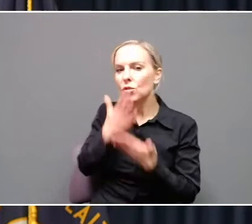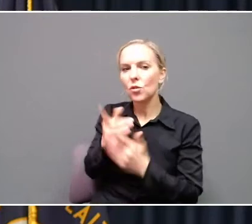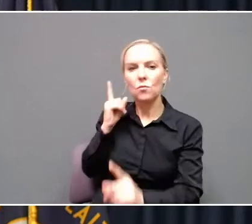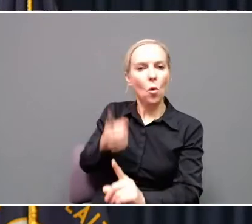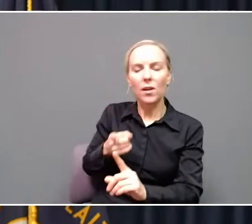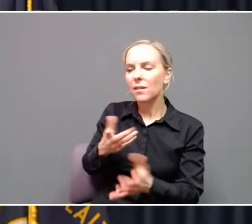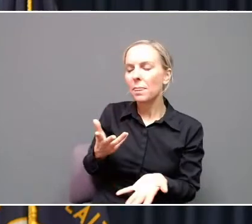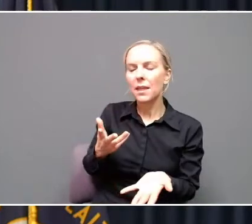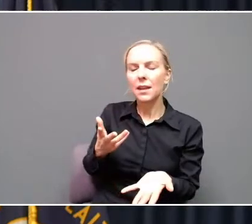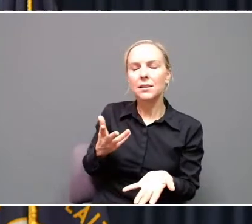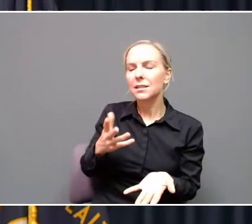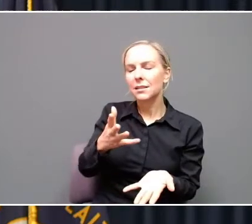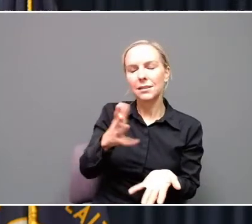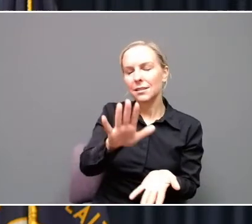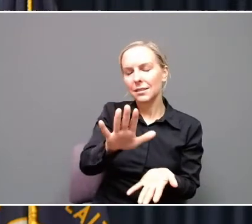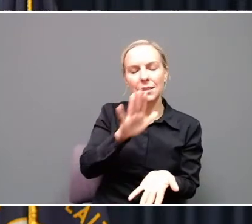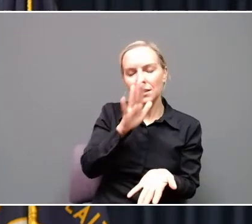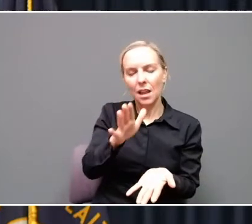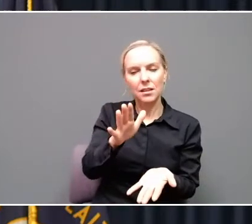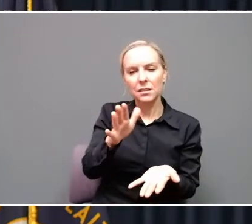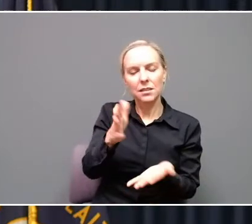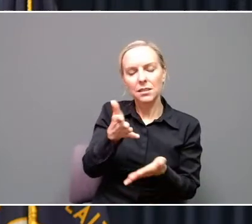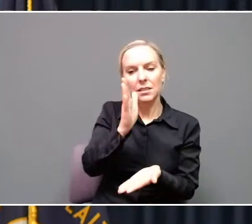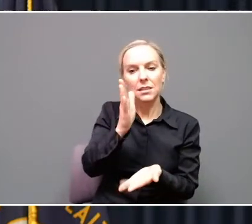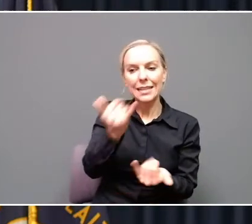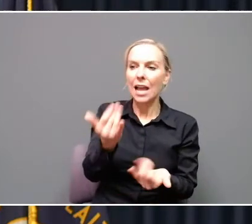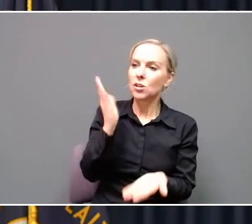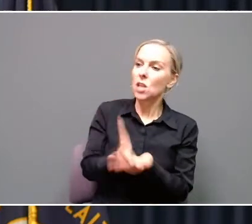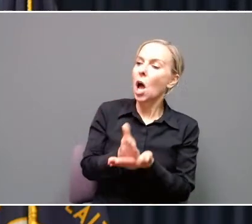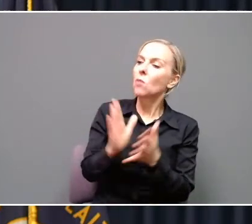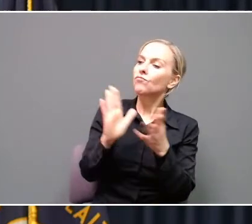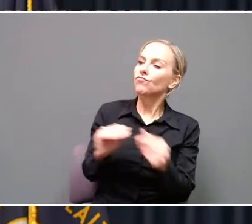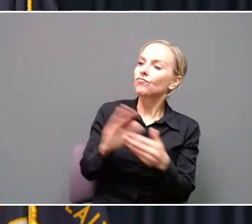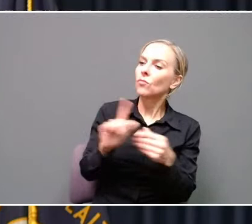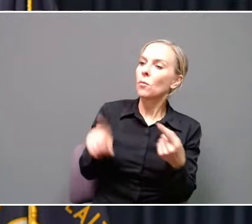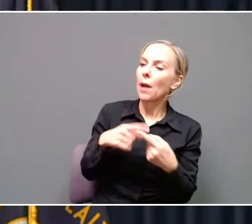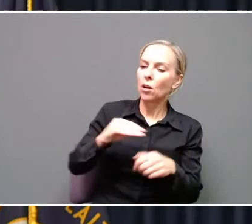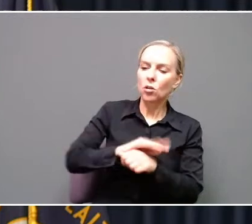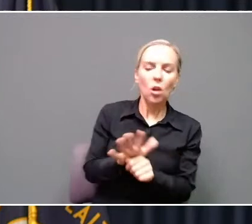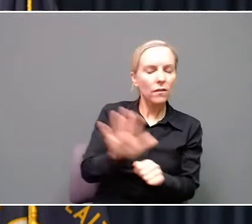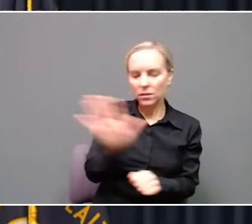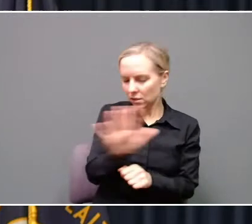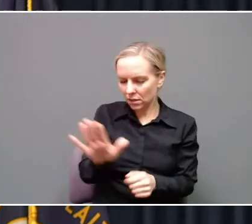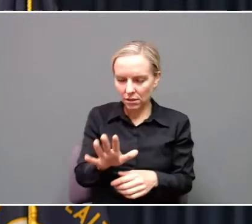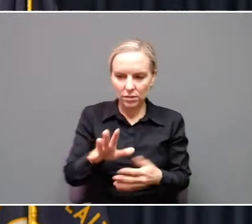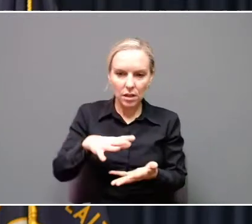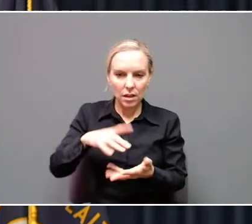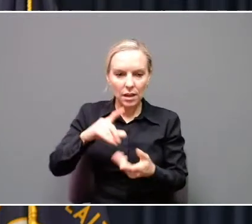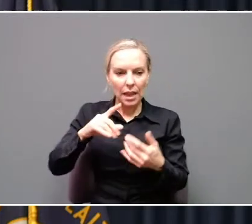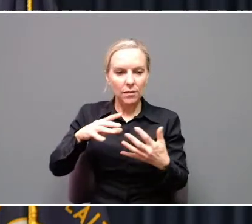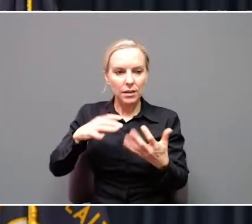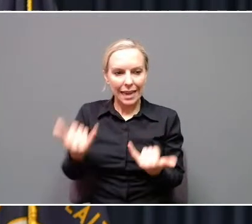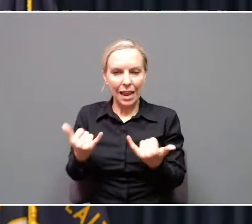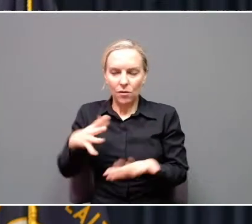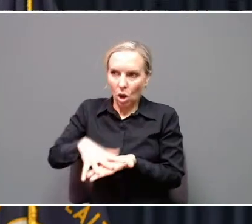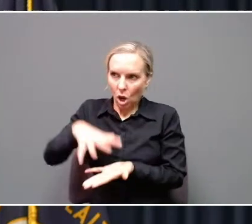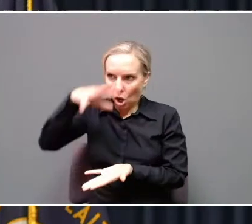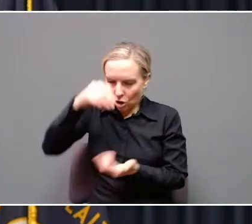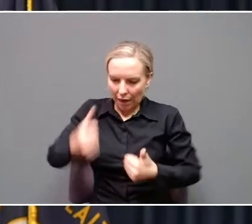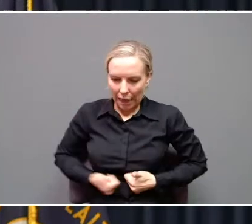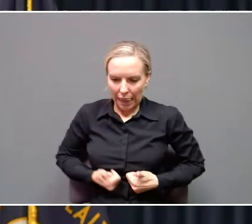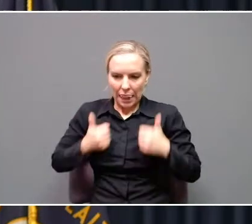is not time to stop talking about COVID. It is a time to learn to live with